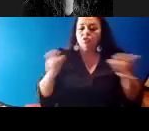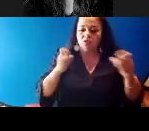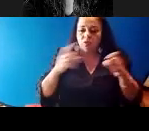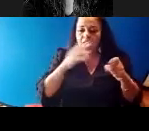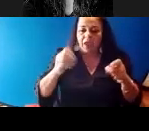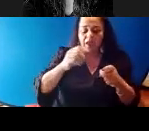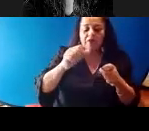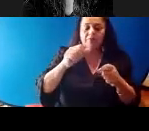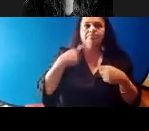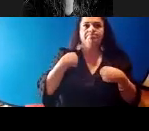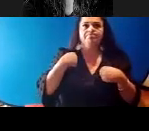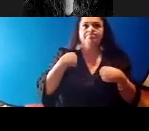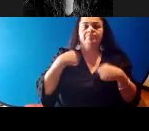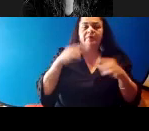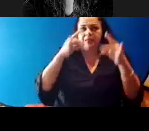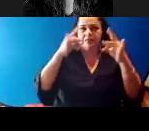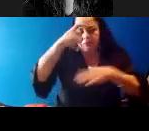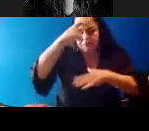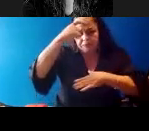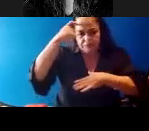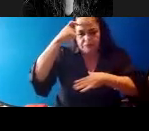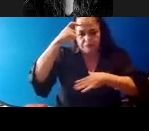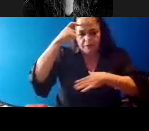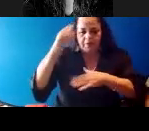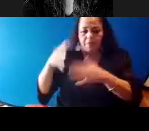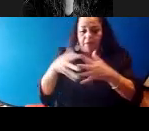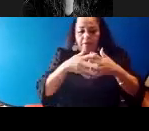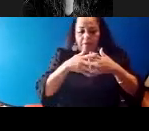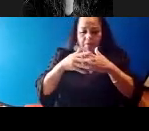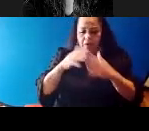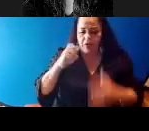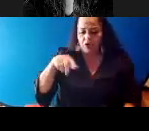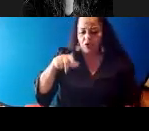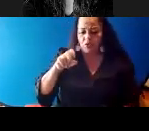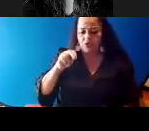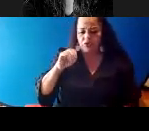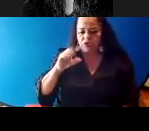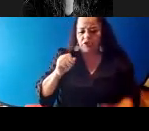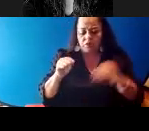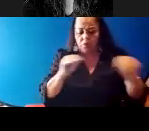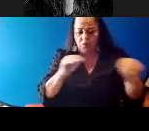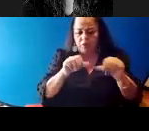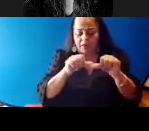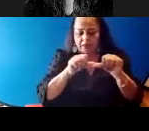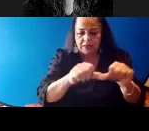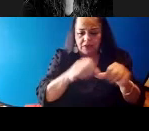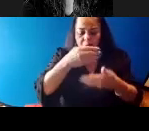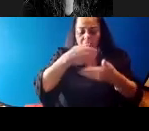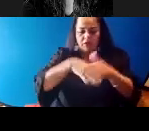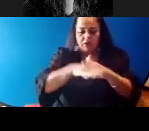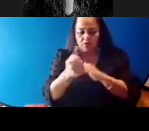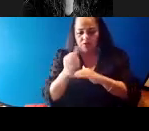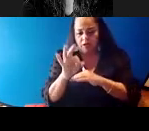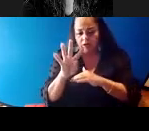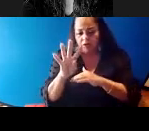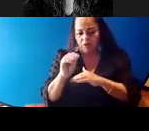black bodies. The American eugenics movement was formed during the late 19th century and continued into the 1940s.